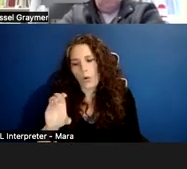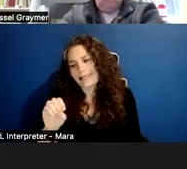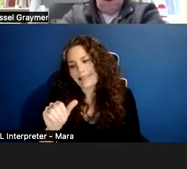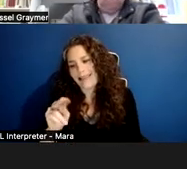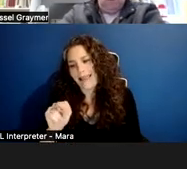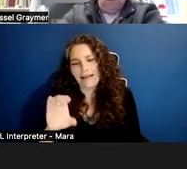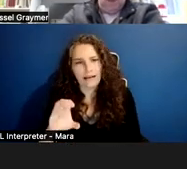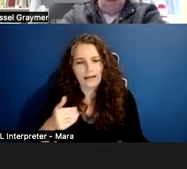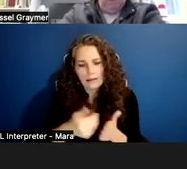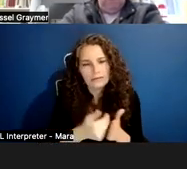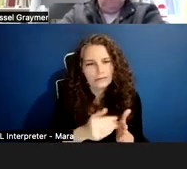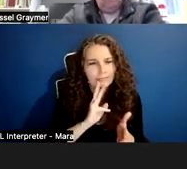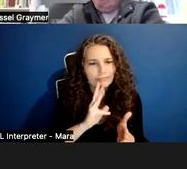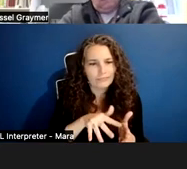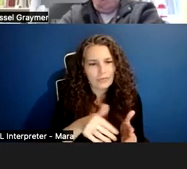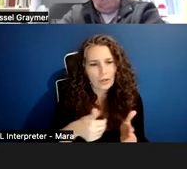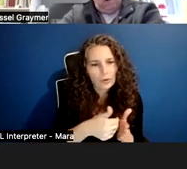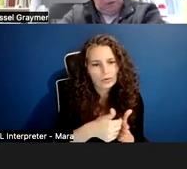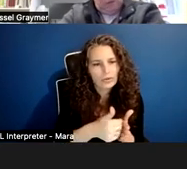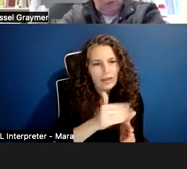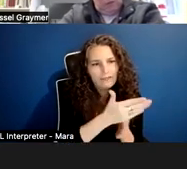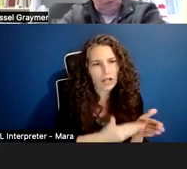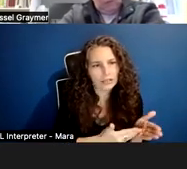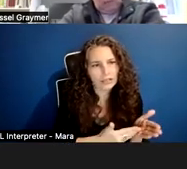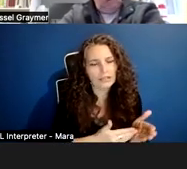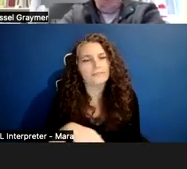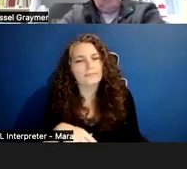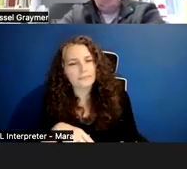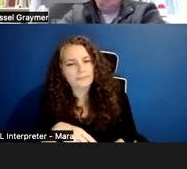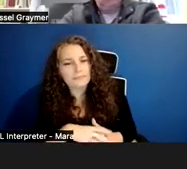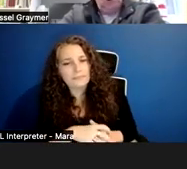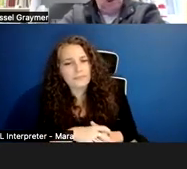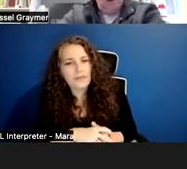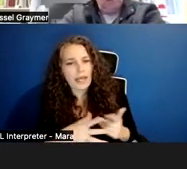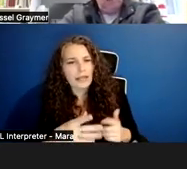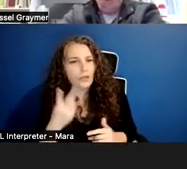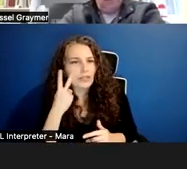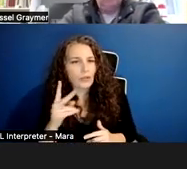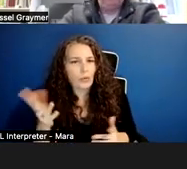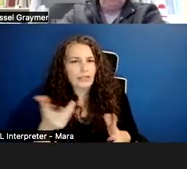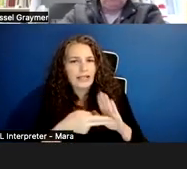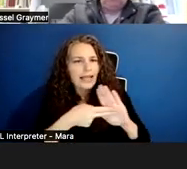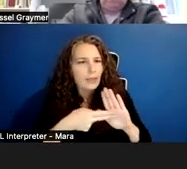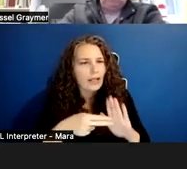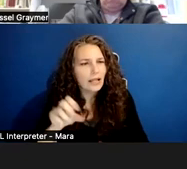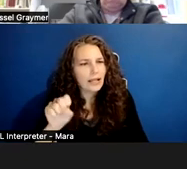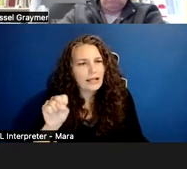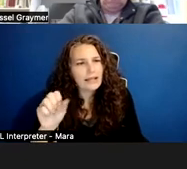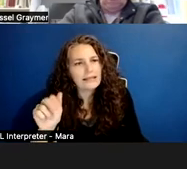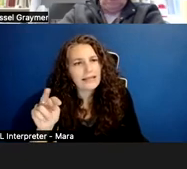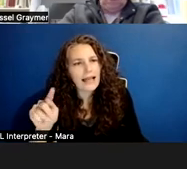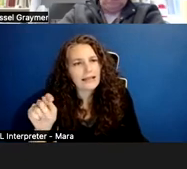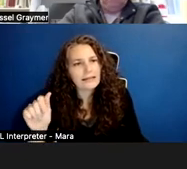is driving the uplift of what is labeled the Santa Lucia range, as opposed to the much